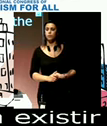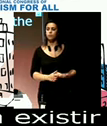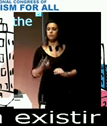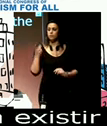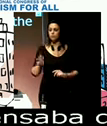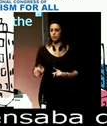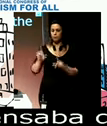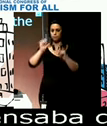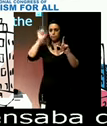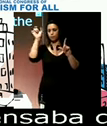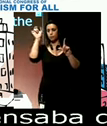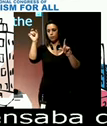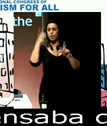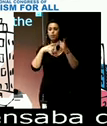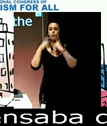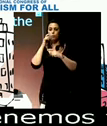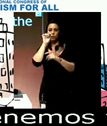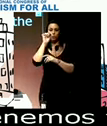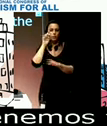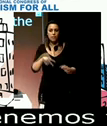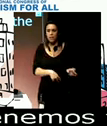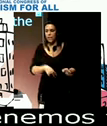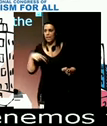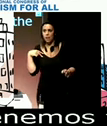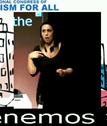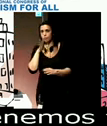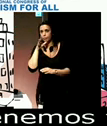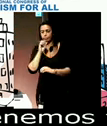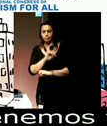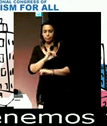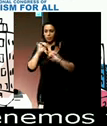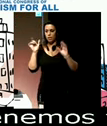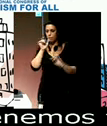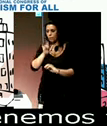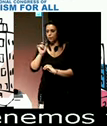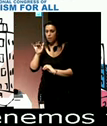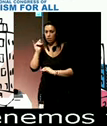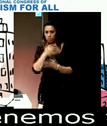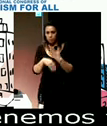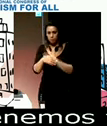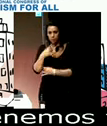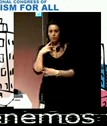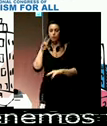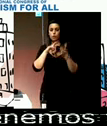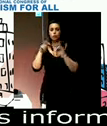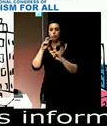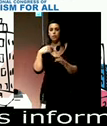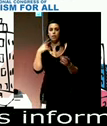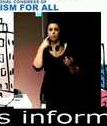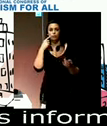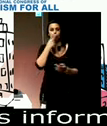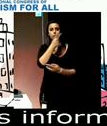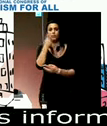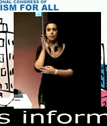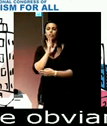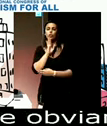Another part is about tourist information in general. It is obvious that a